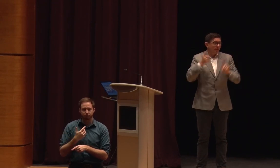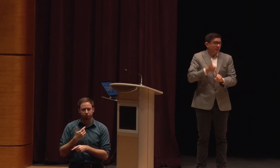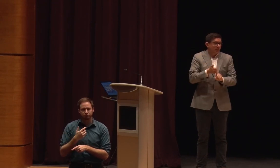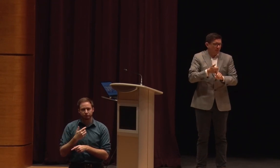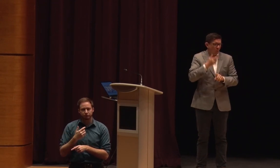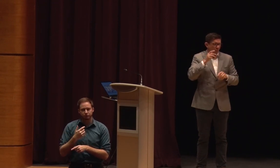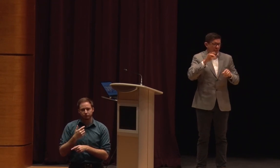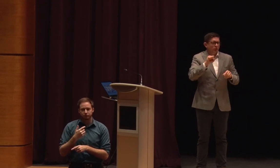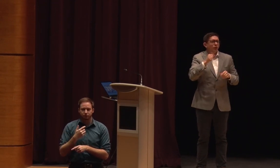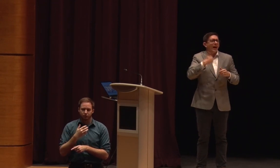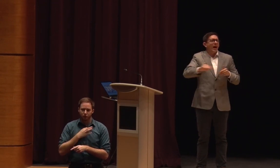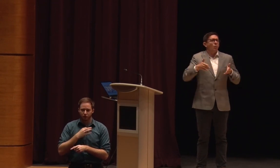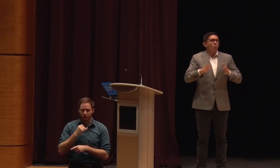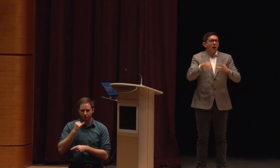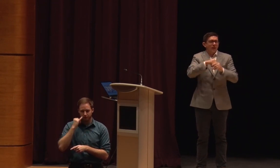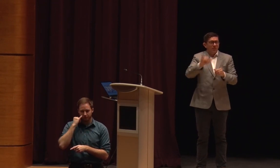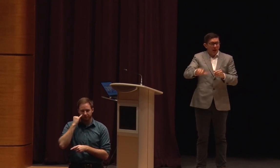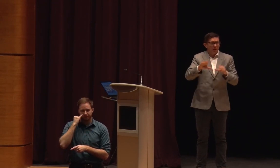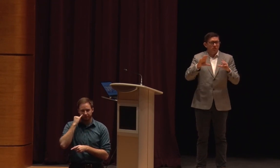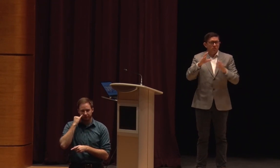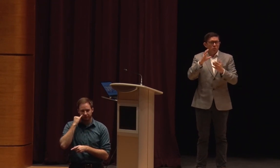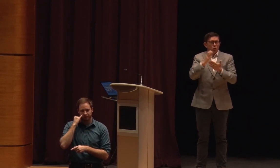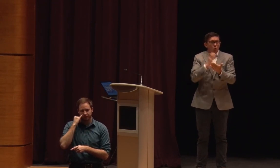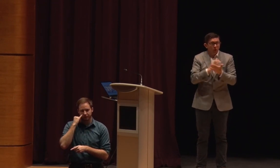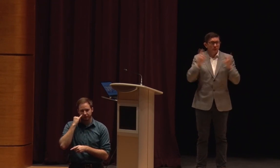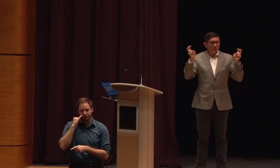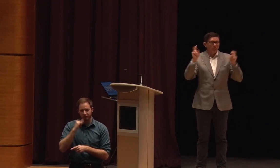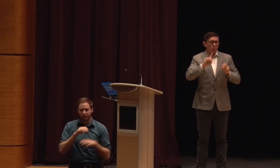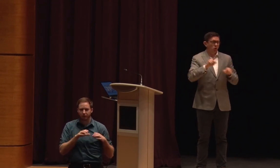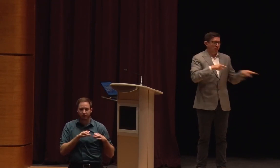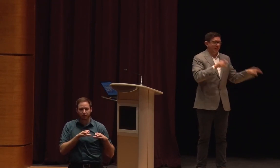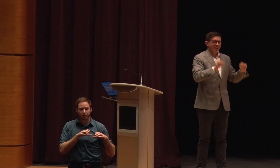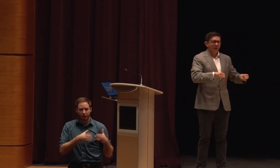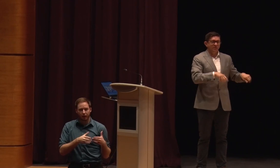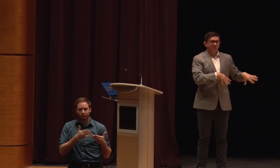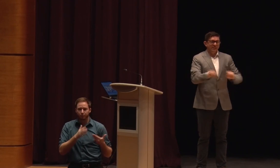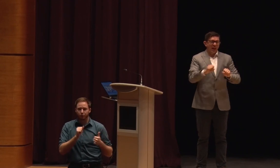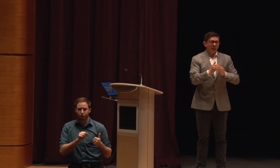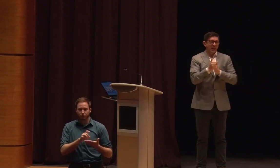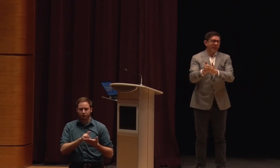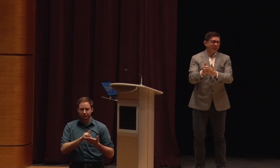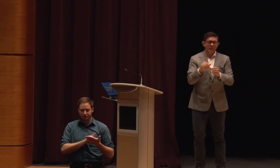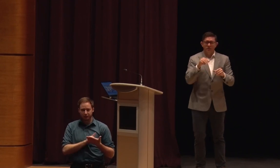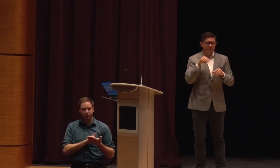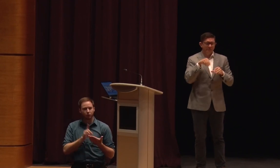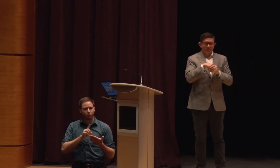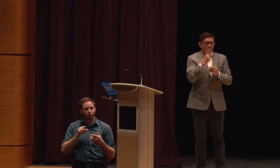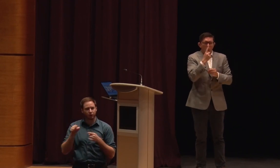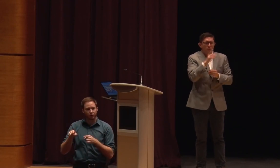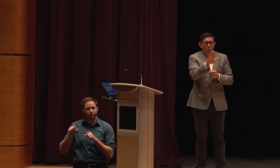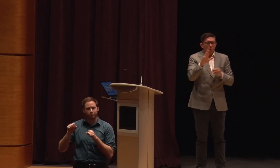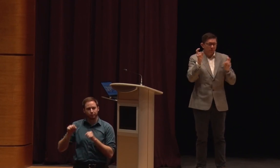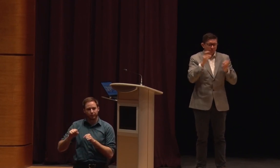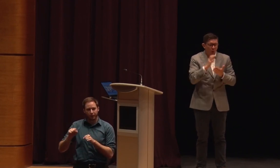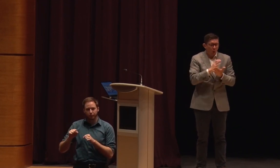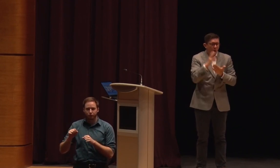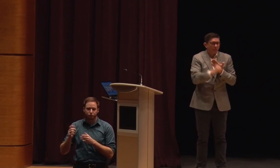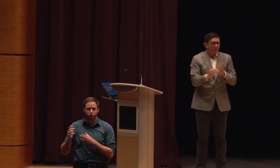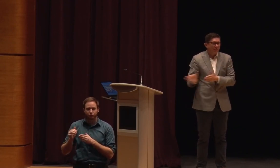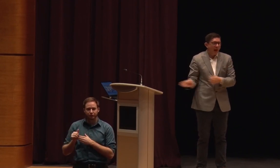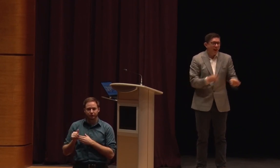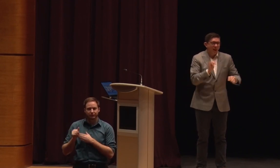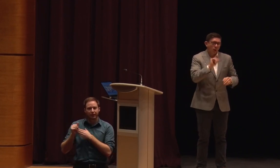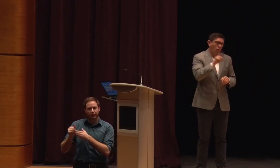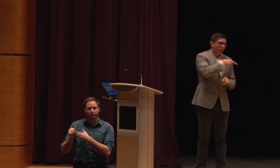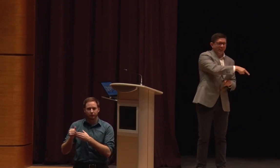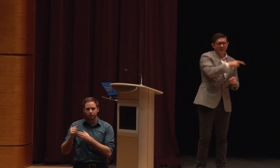wondering if the topic of the class could be designed in such a way where they'd be able to take the lead in one